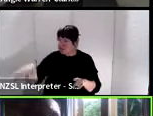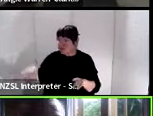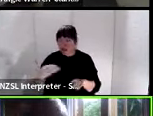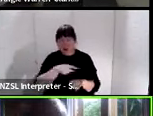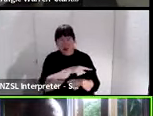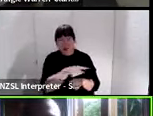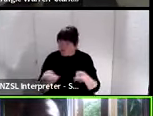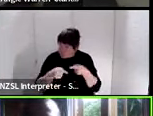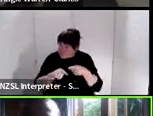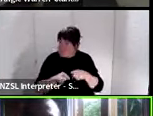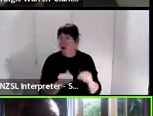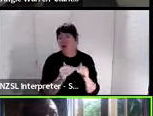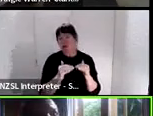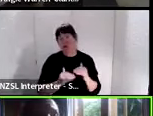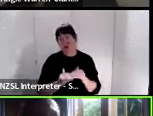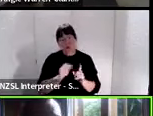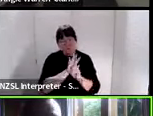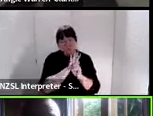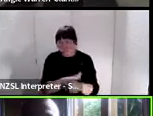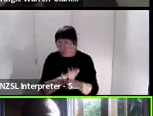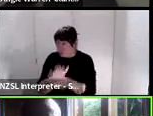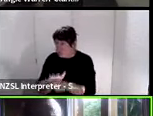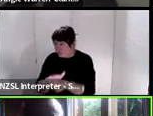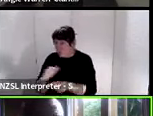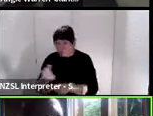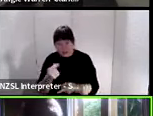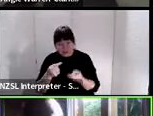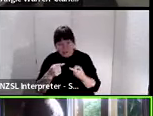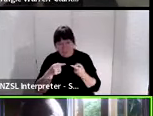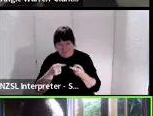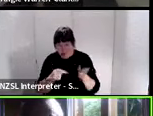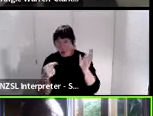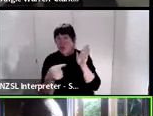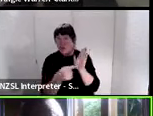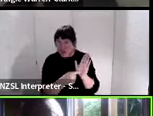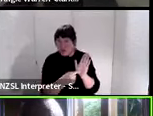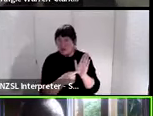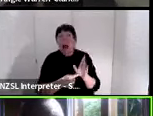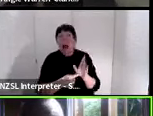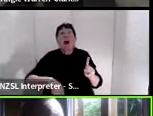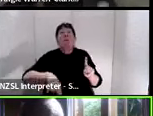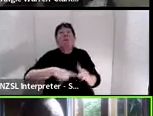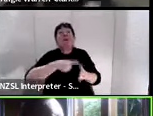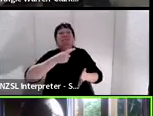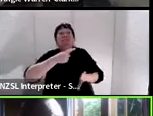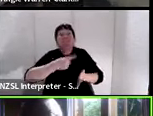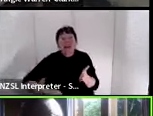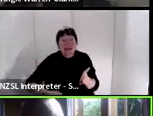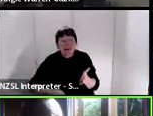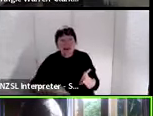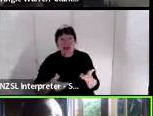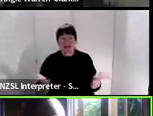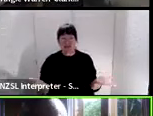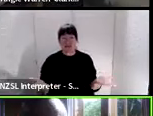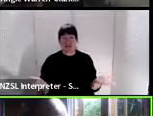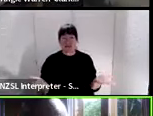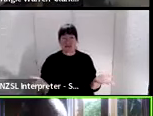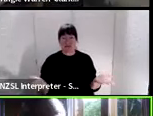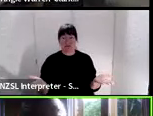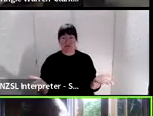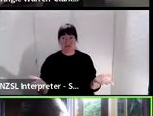meeting, and enforceability, and also, you know, penalties. They deserve to be